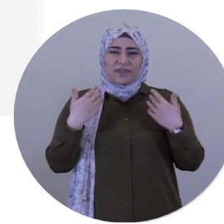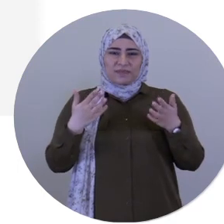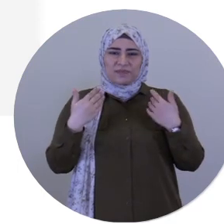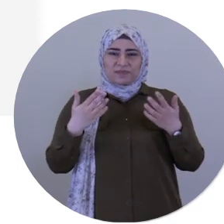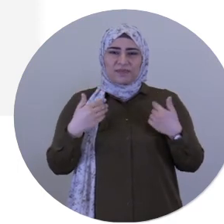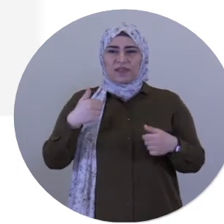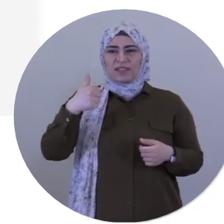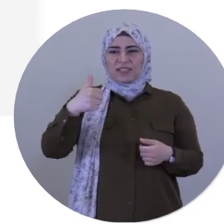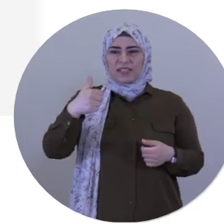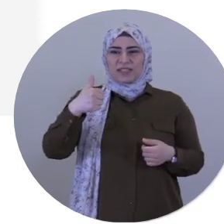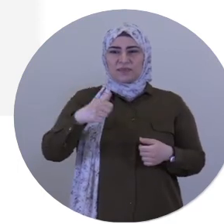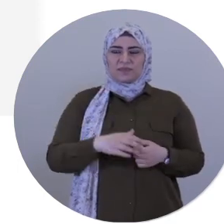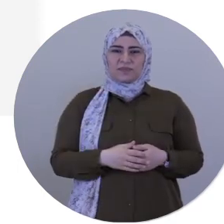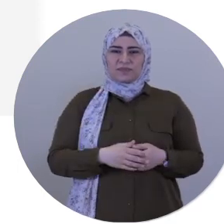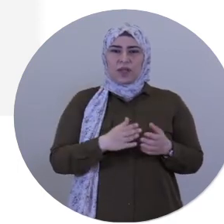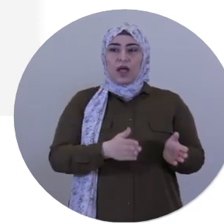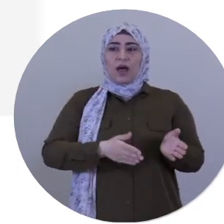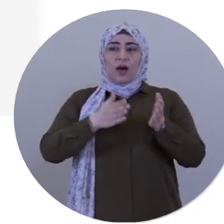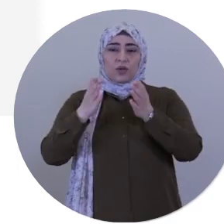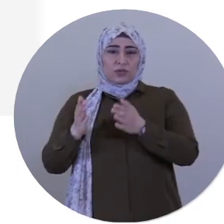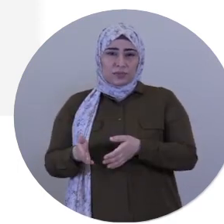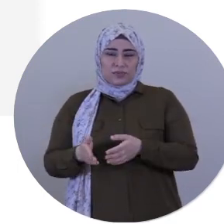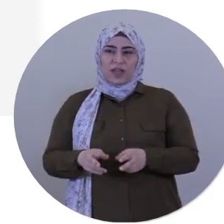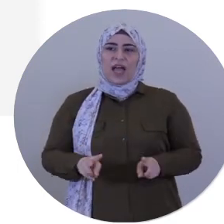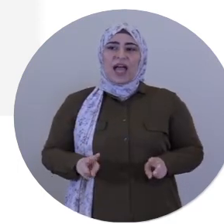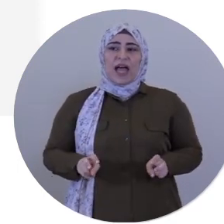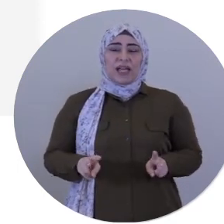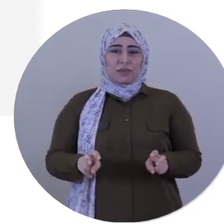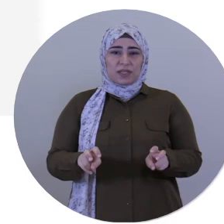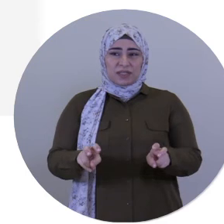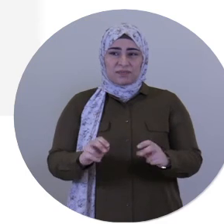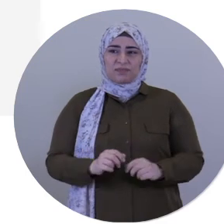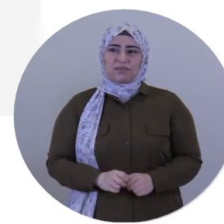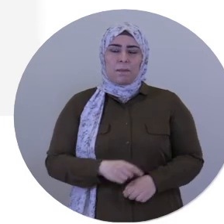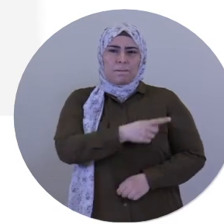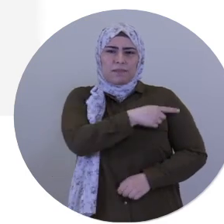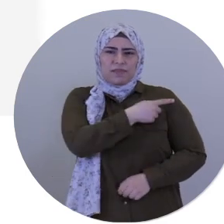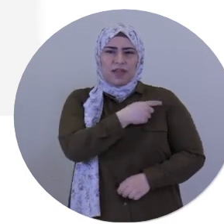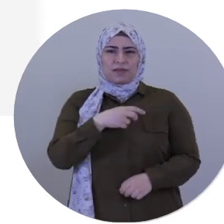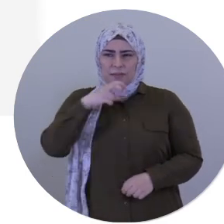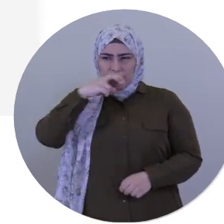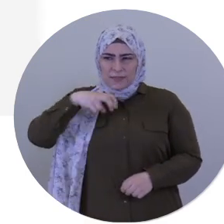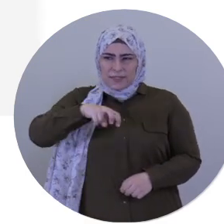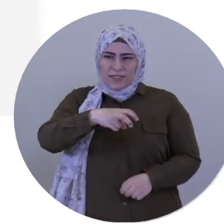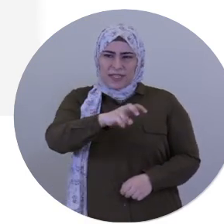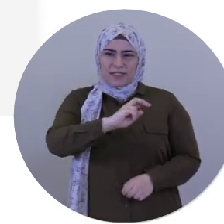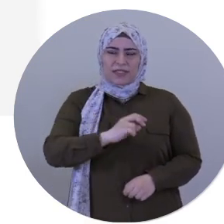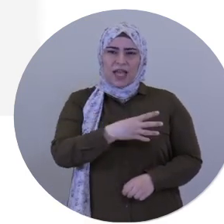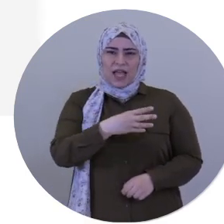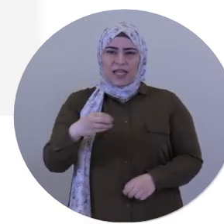I can also say also to add information to the first sentence. So this is the other